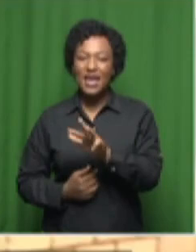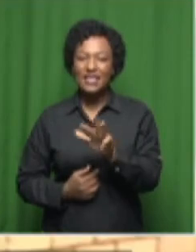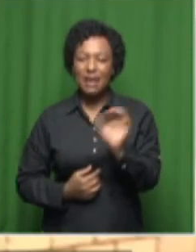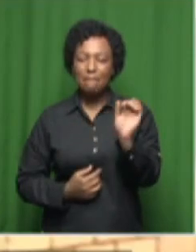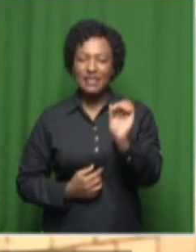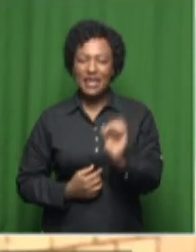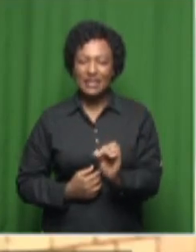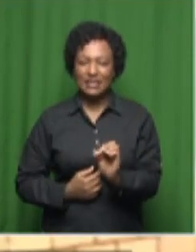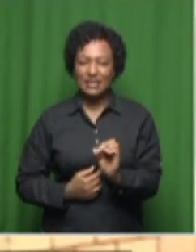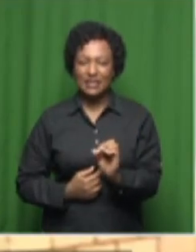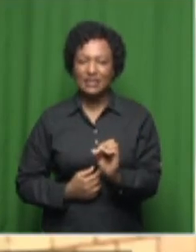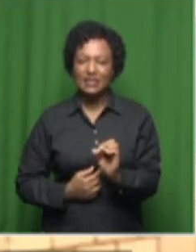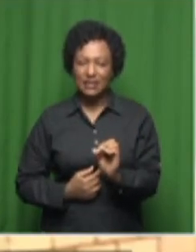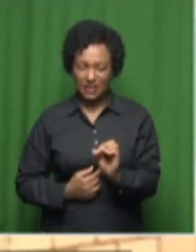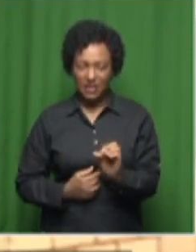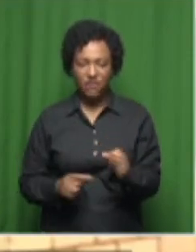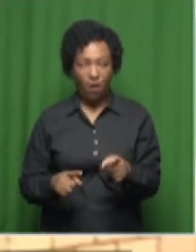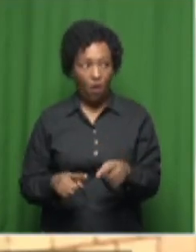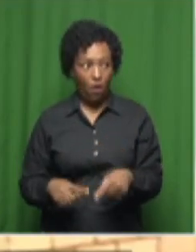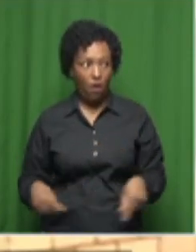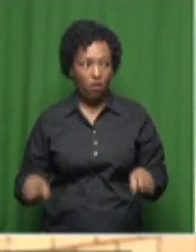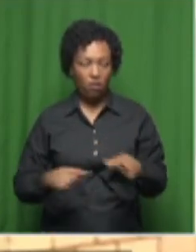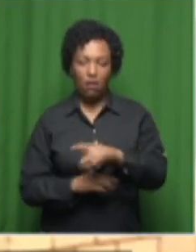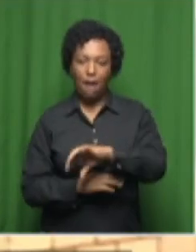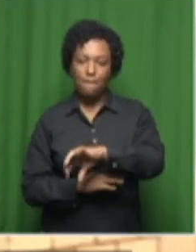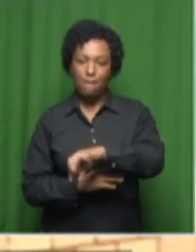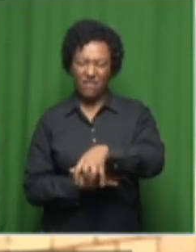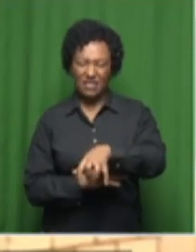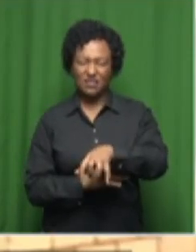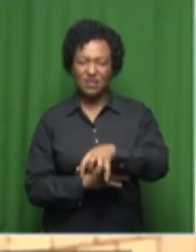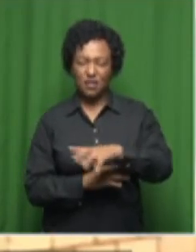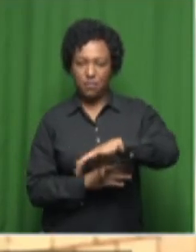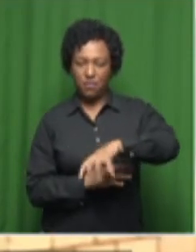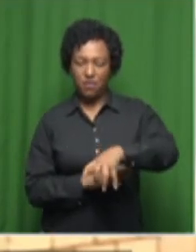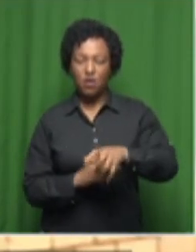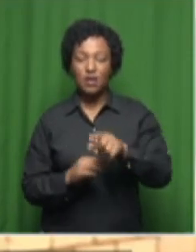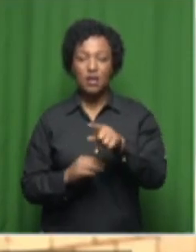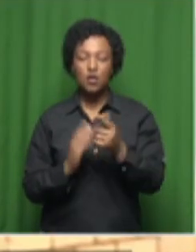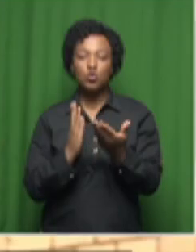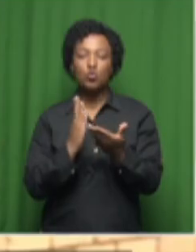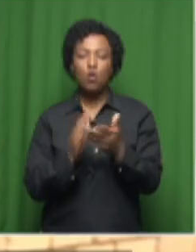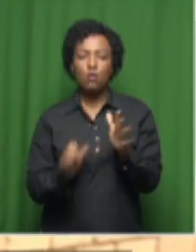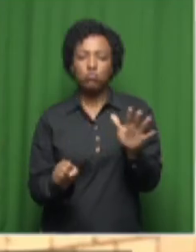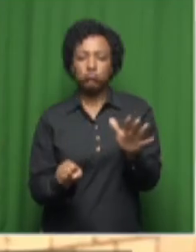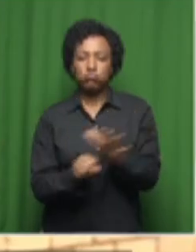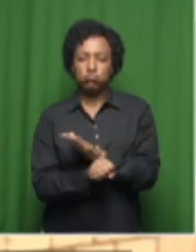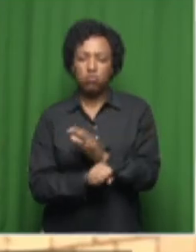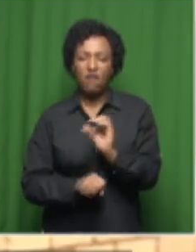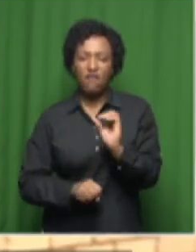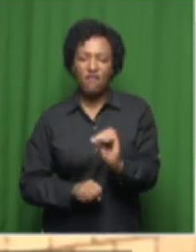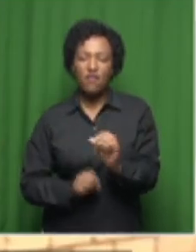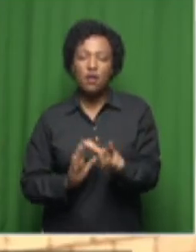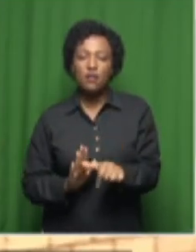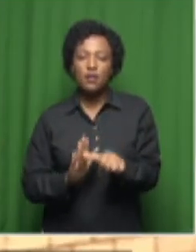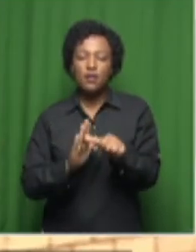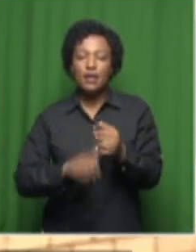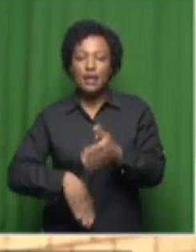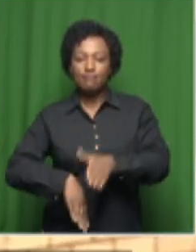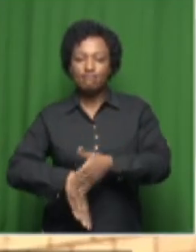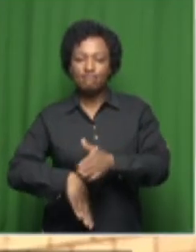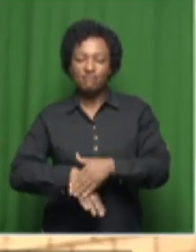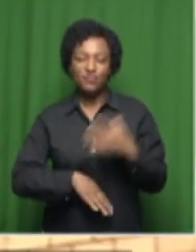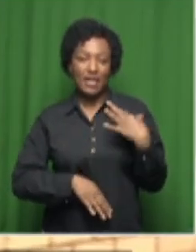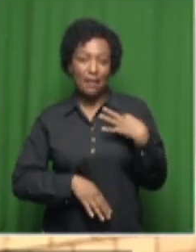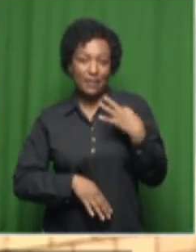placement across the province. And then, of course, that all-important late applications that's still streaming